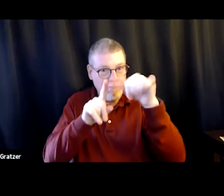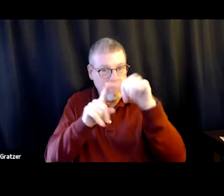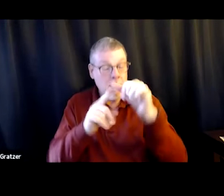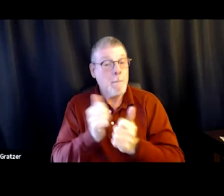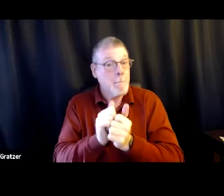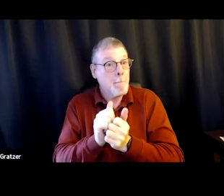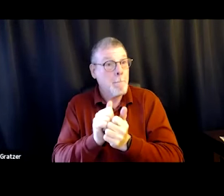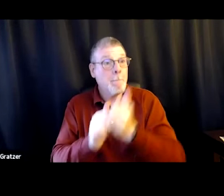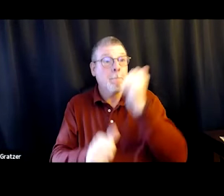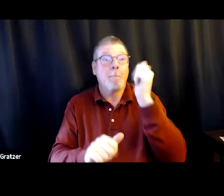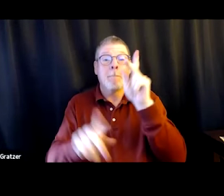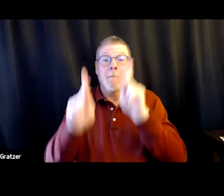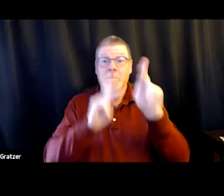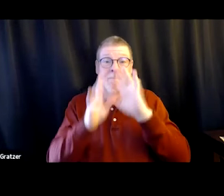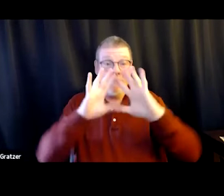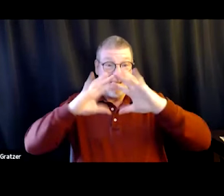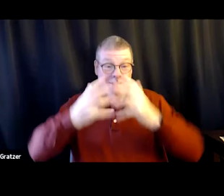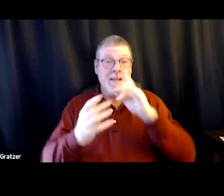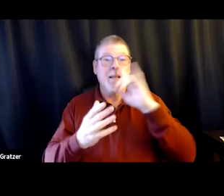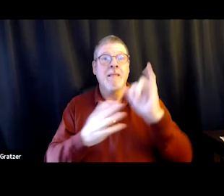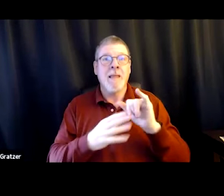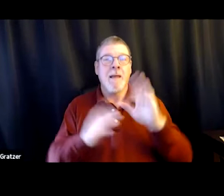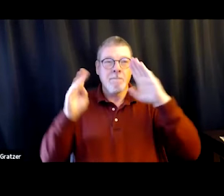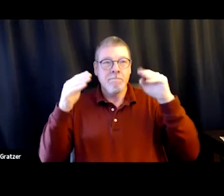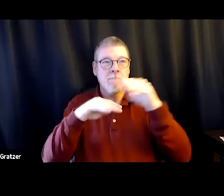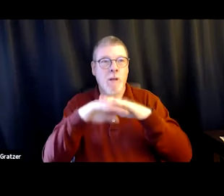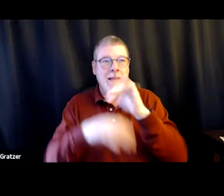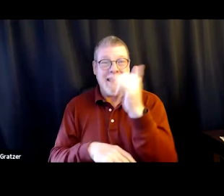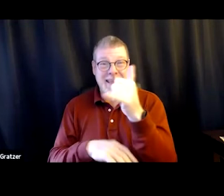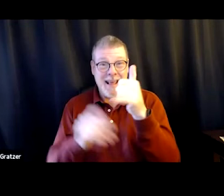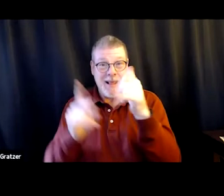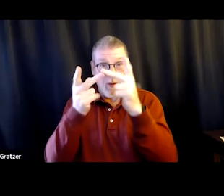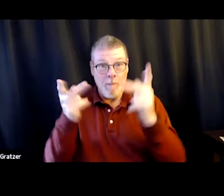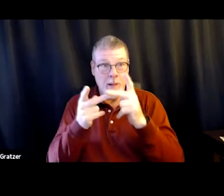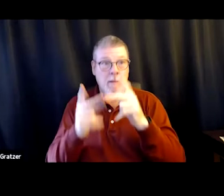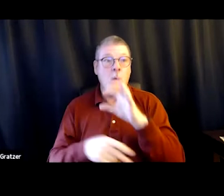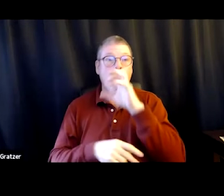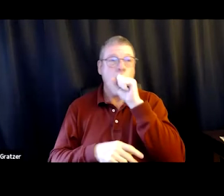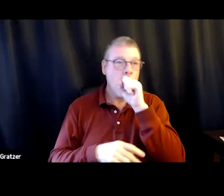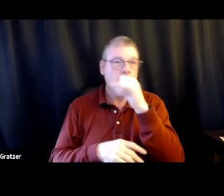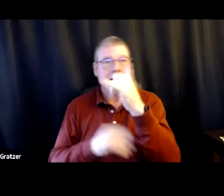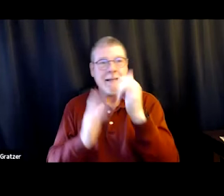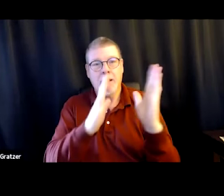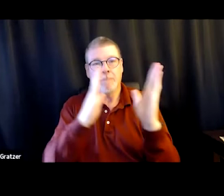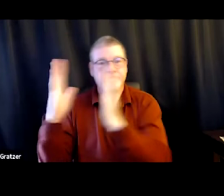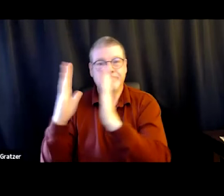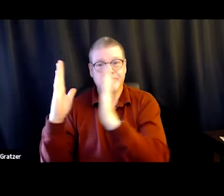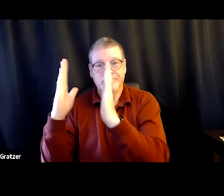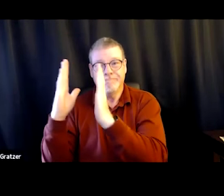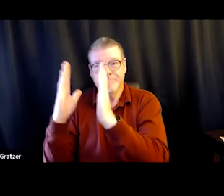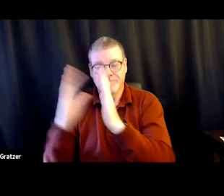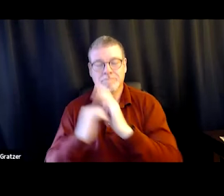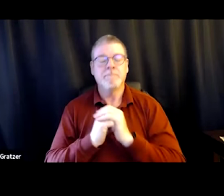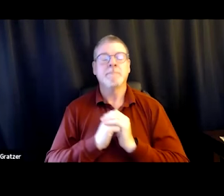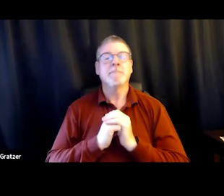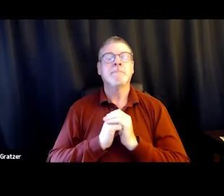of scholarship in this area focuses on that sort of yellow space, the orange and yellow space at the far right-hand side of the